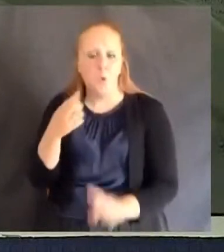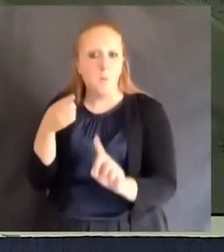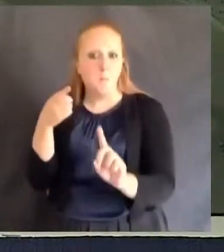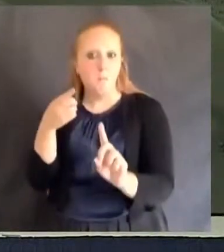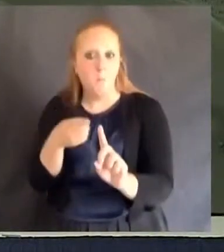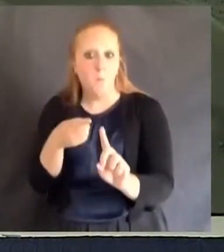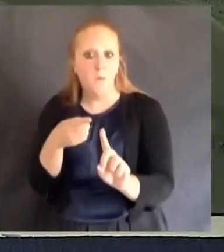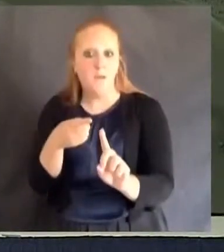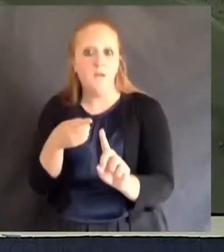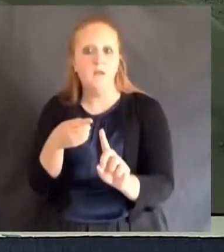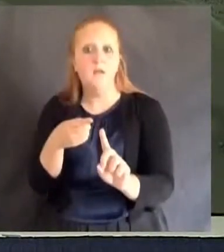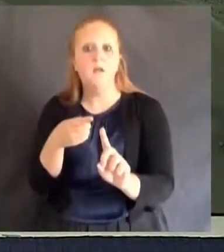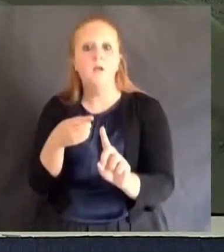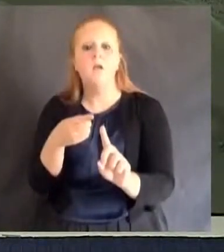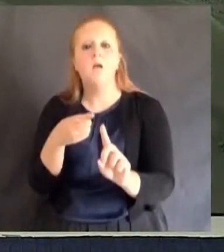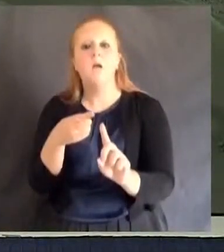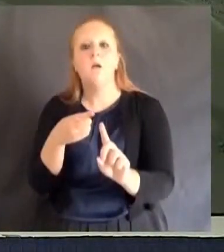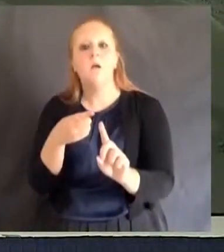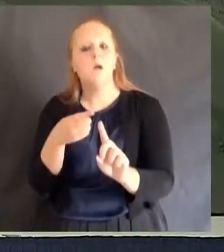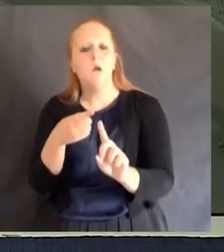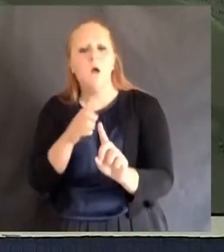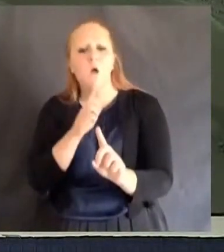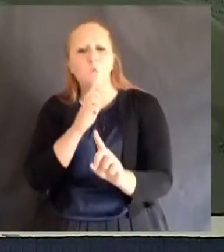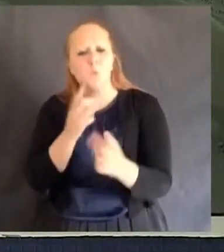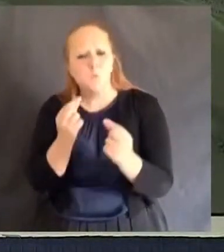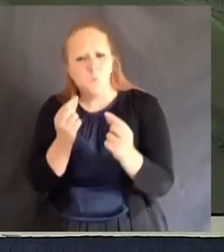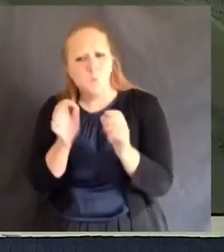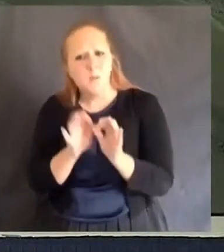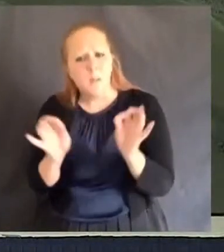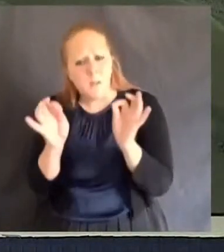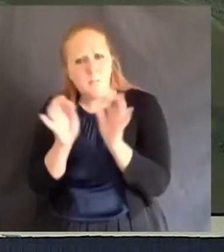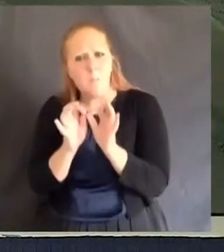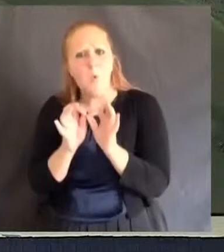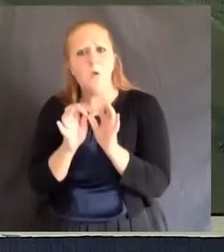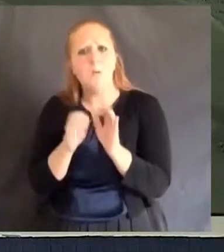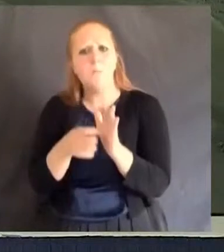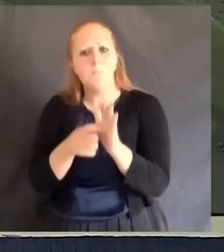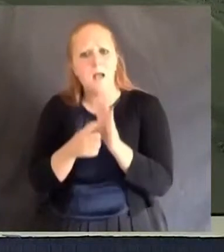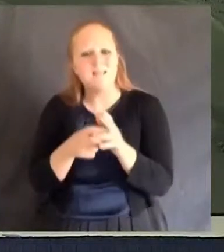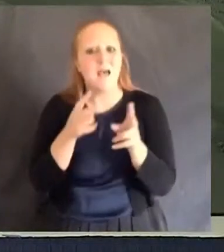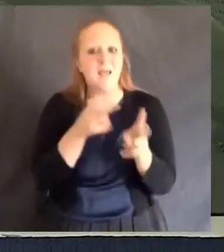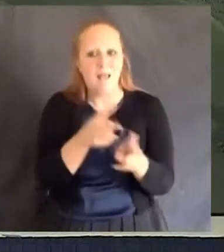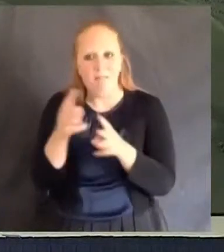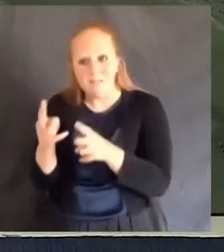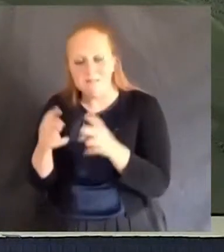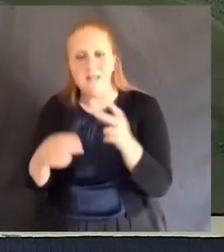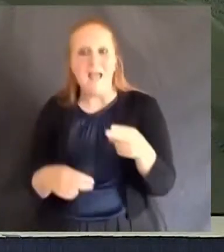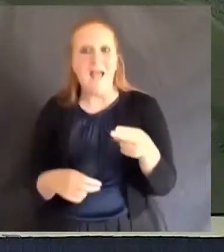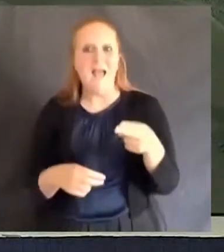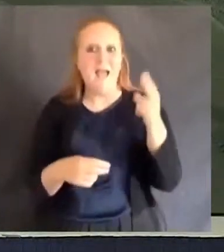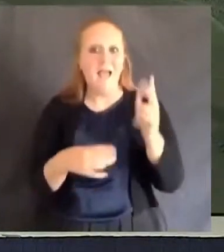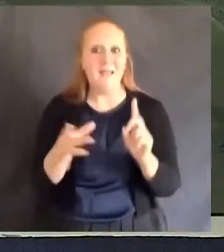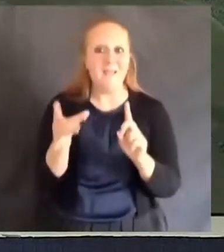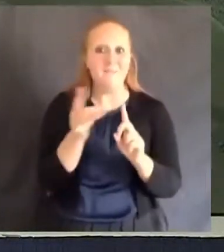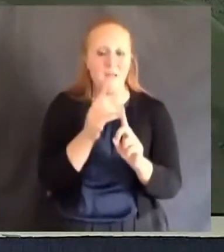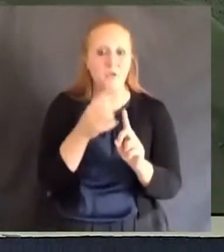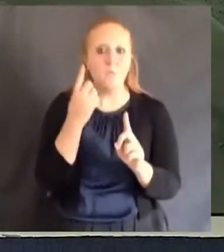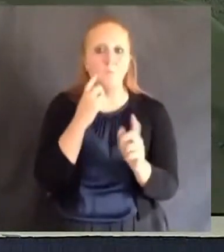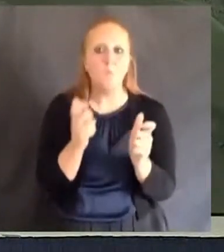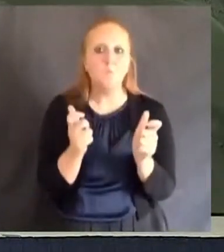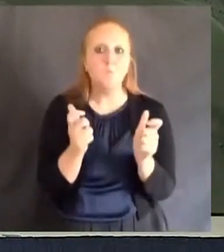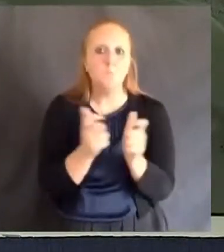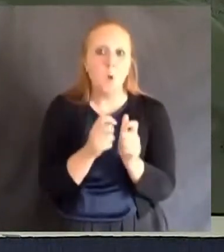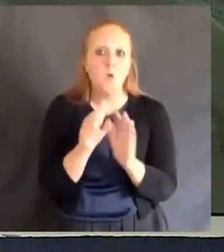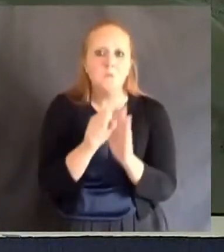to make sure it's analogous, the situation between a higher infection rate in a smaller state versus a